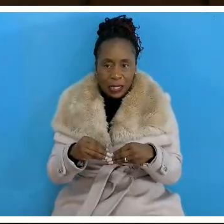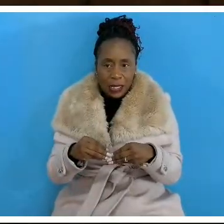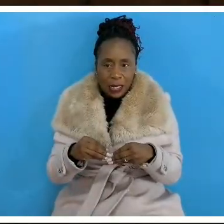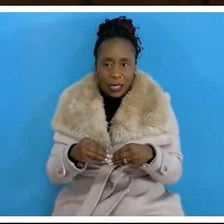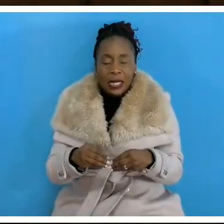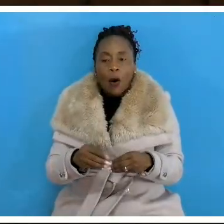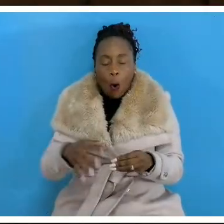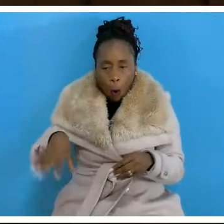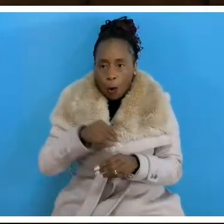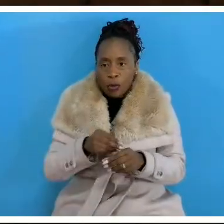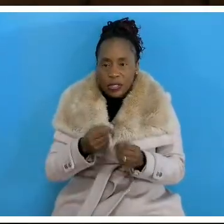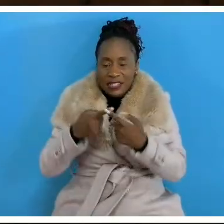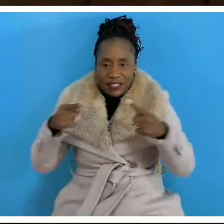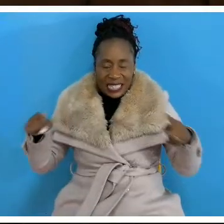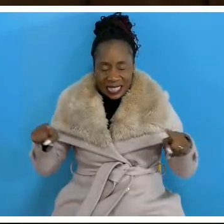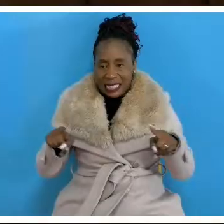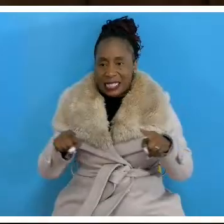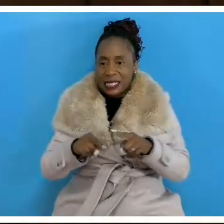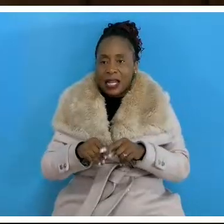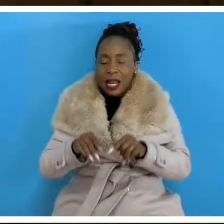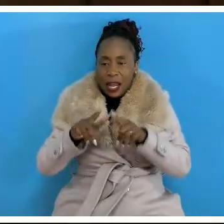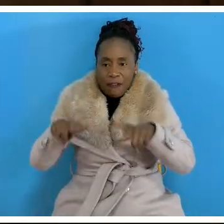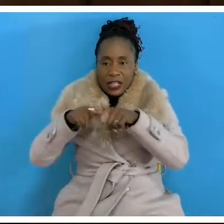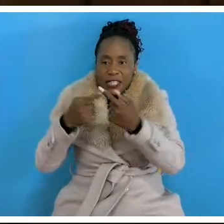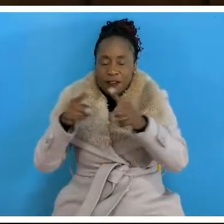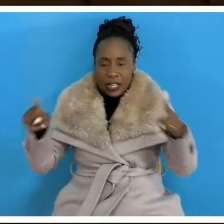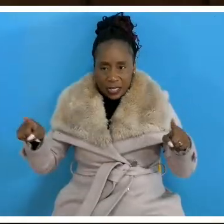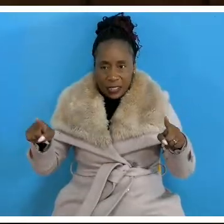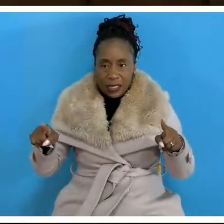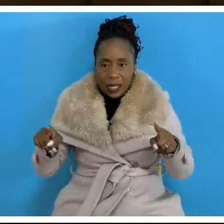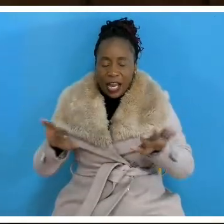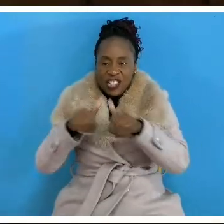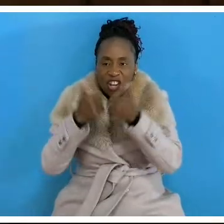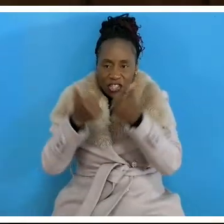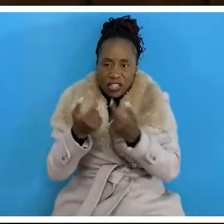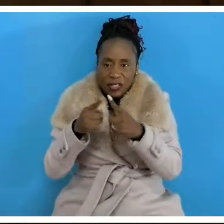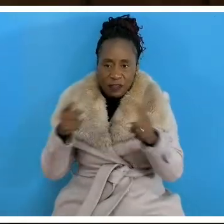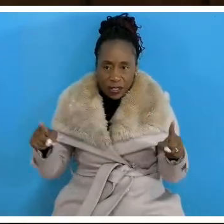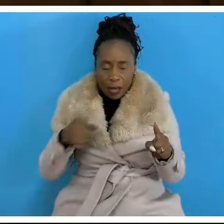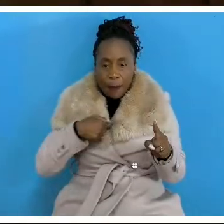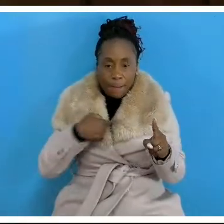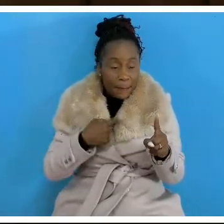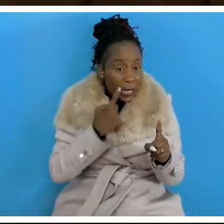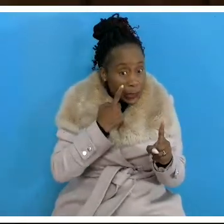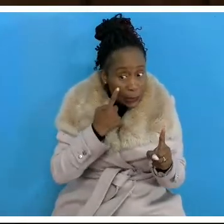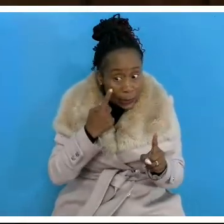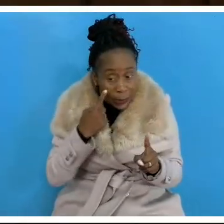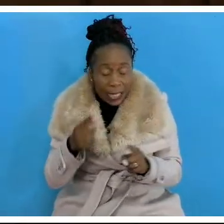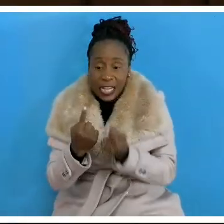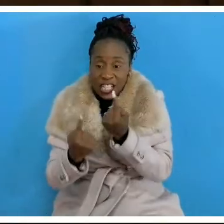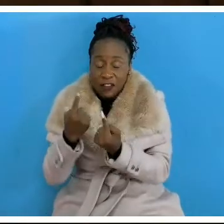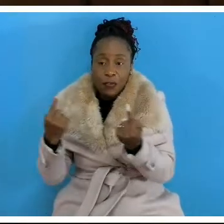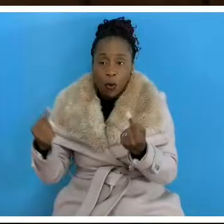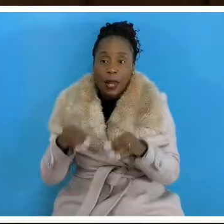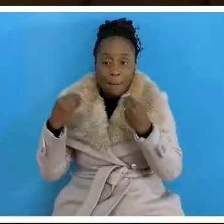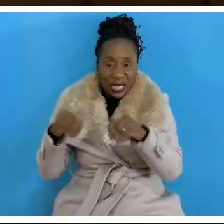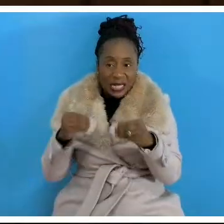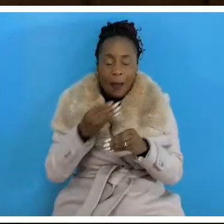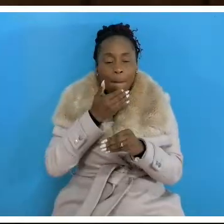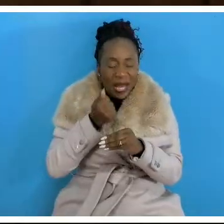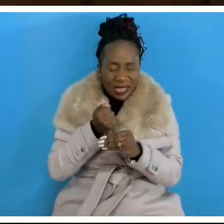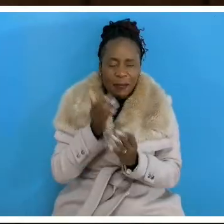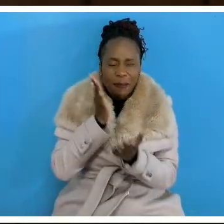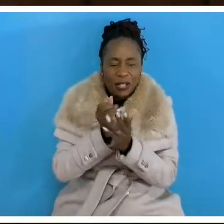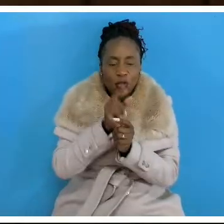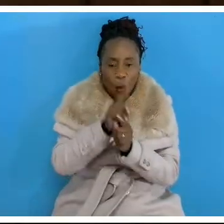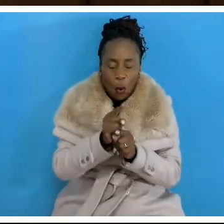business levels, their challenges are different. So what I would do is I would look at the individual business to say how best do we ensure that you